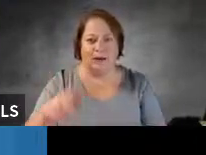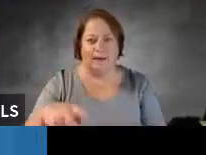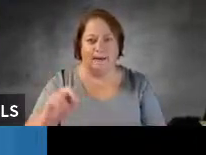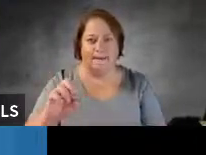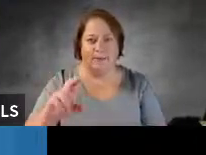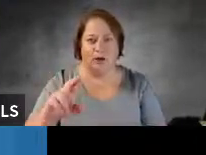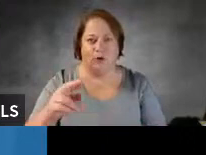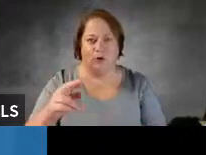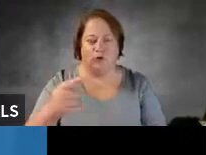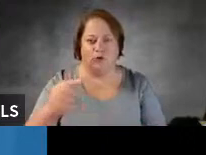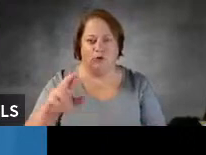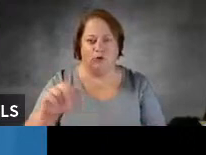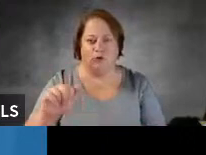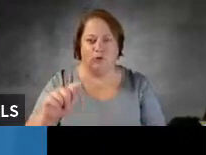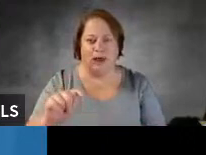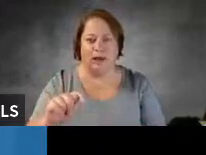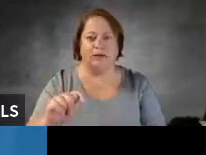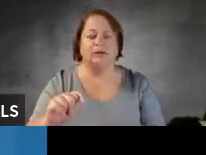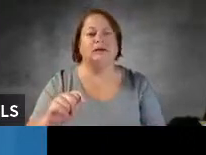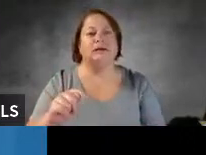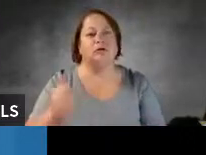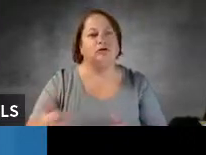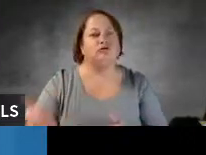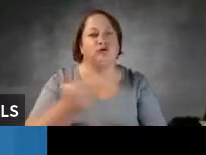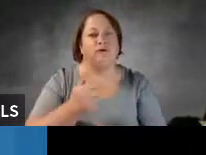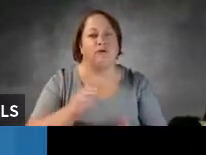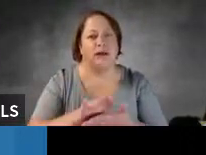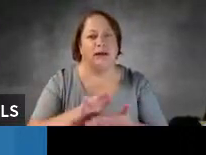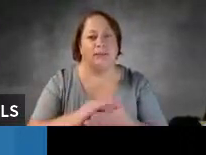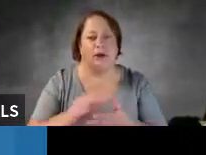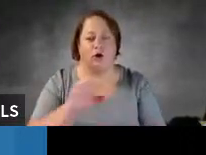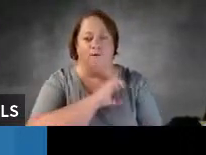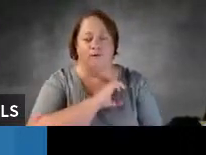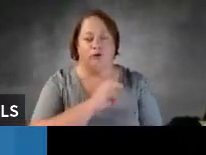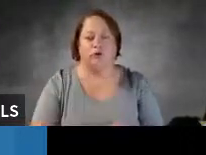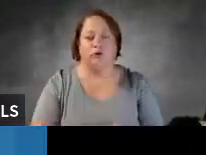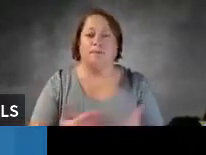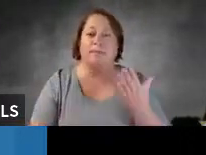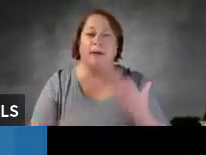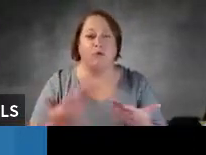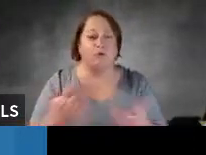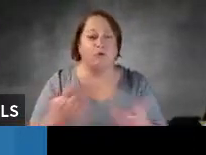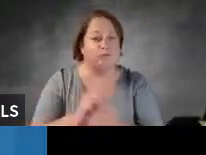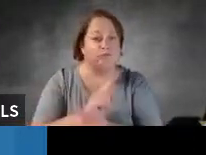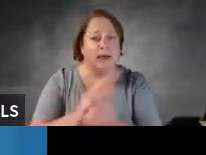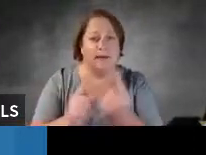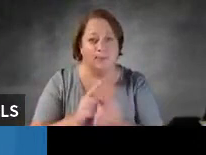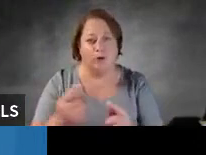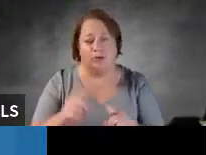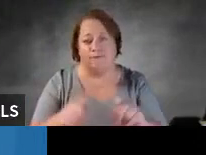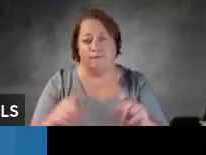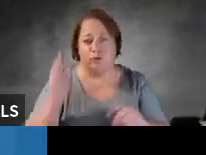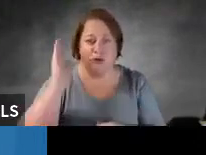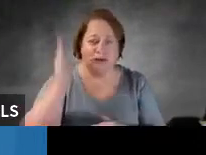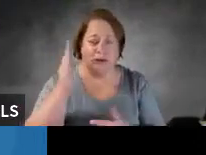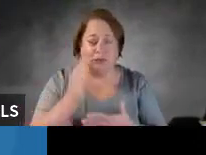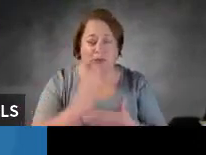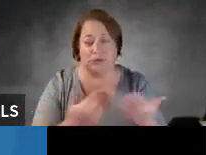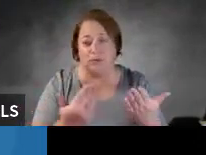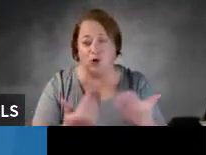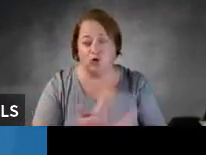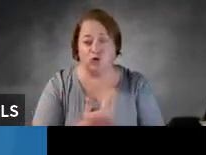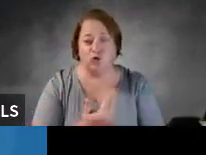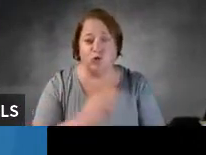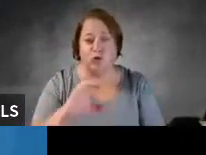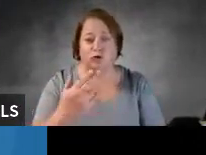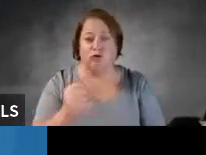you have probably have met most of these people in the past of some different presentations. Some of them are new. Chiquita